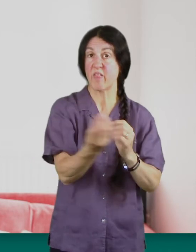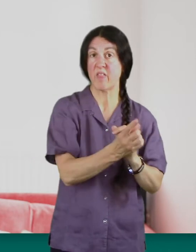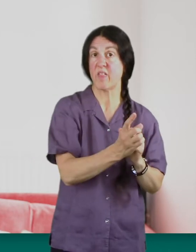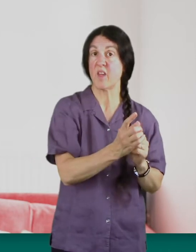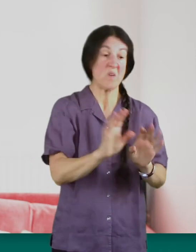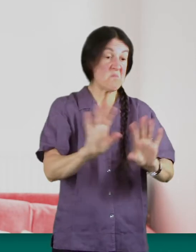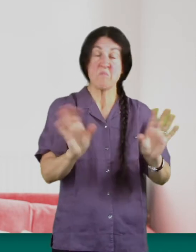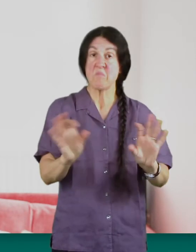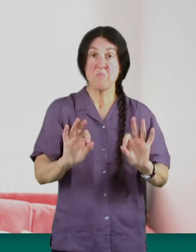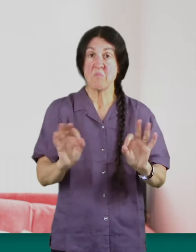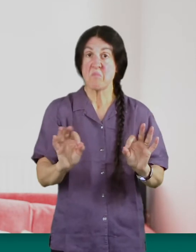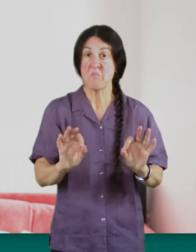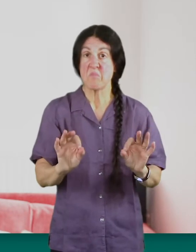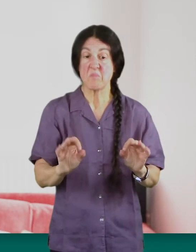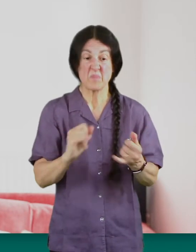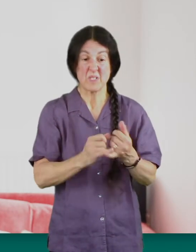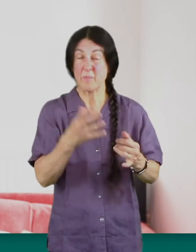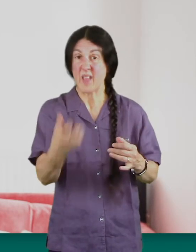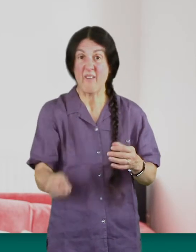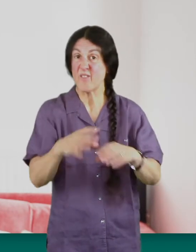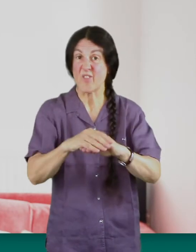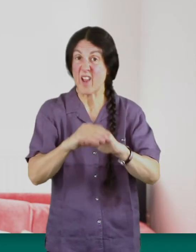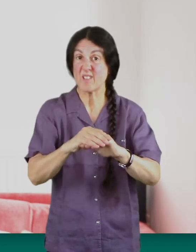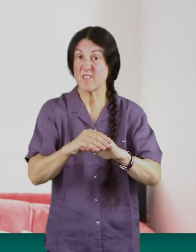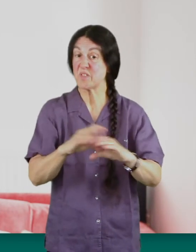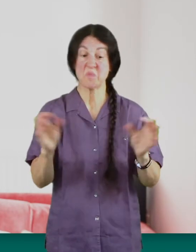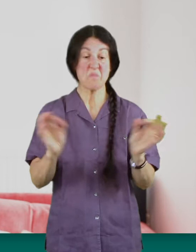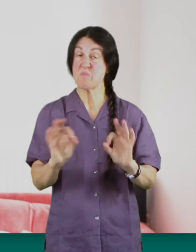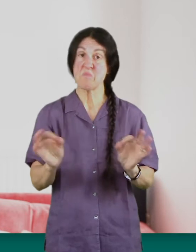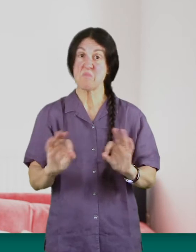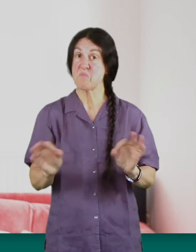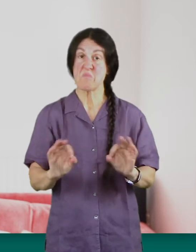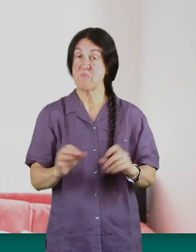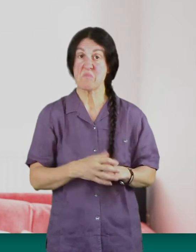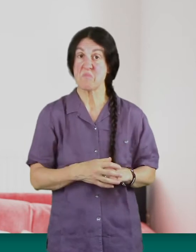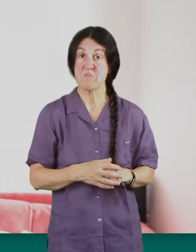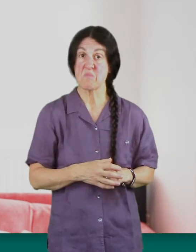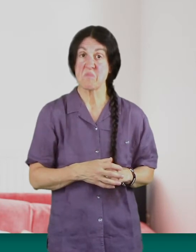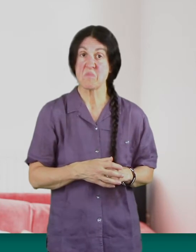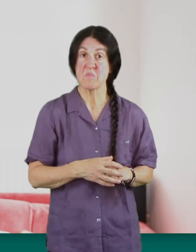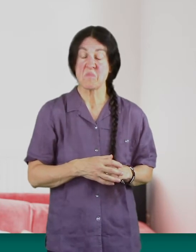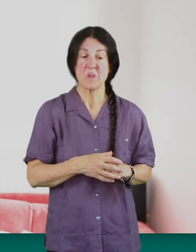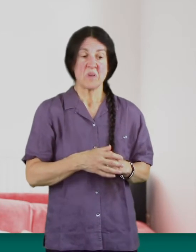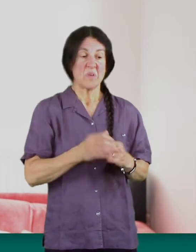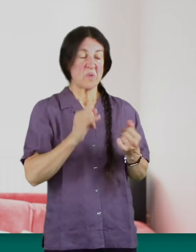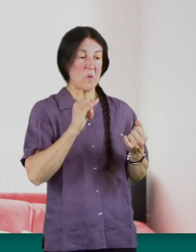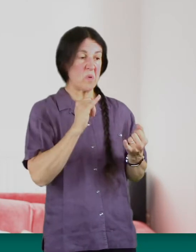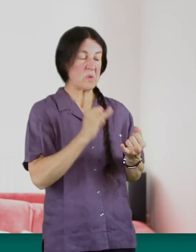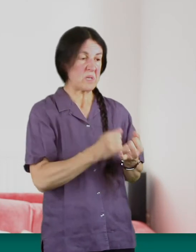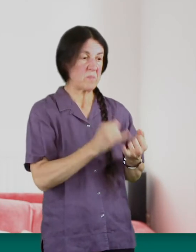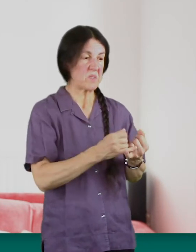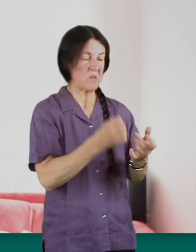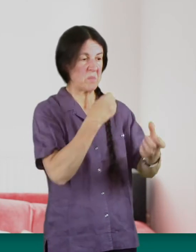a loner. And actually later we learn that when Samson's enraged to the point at